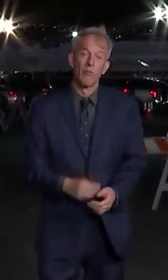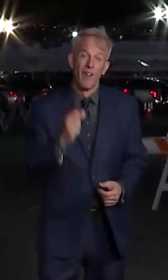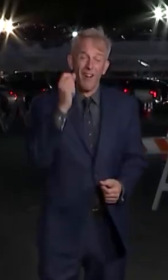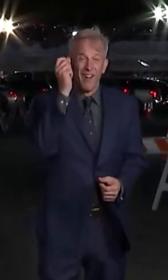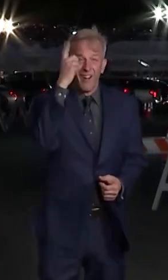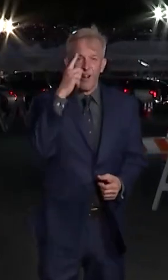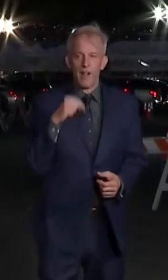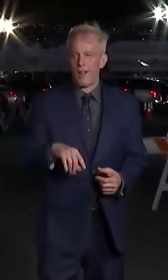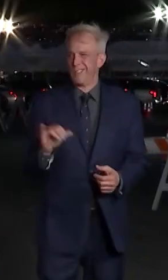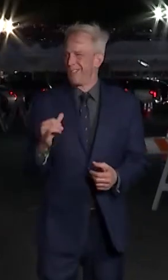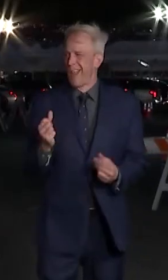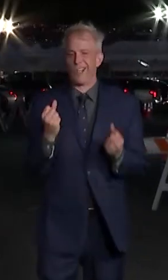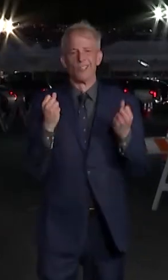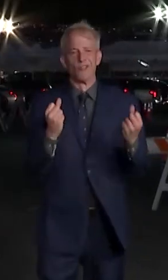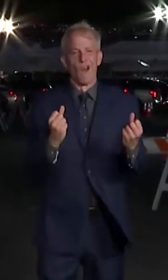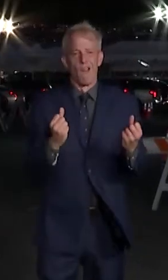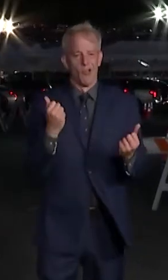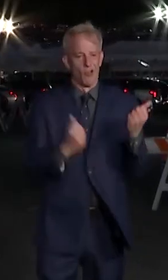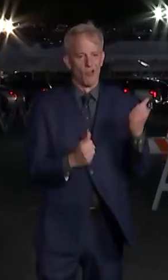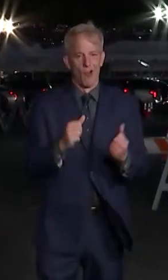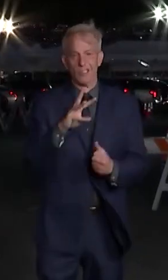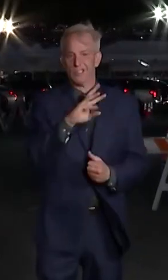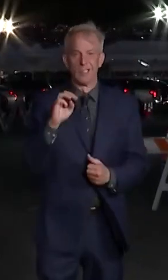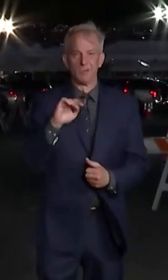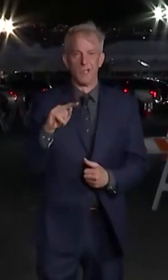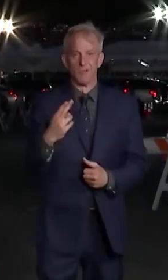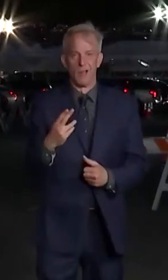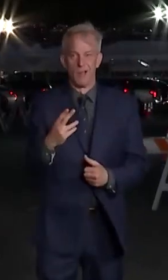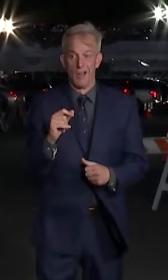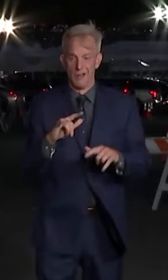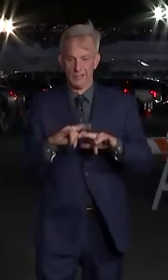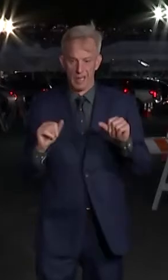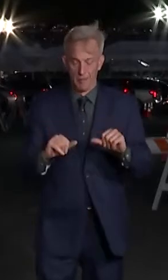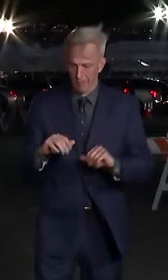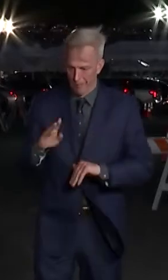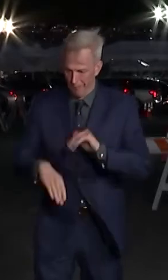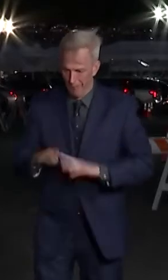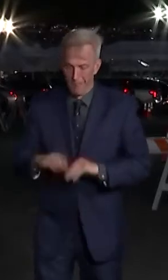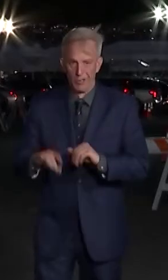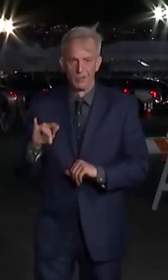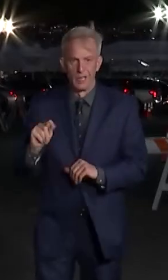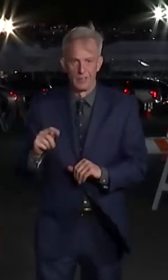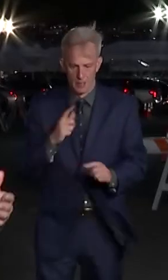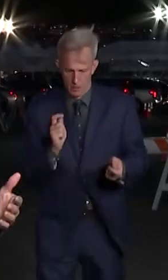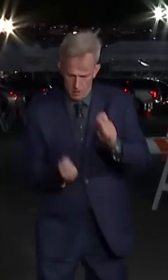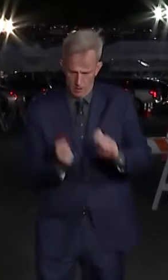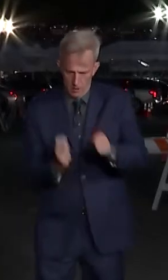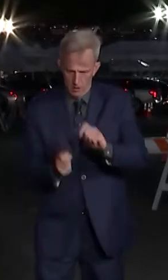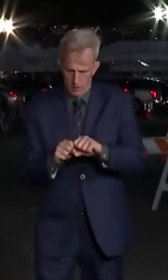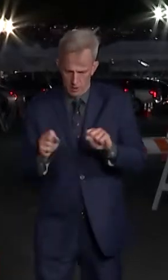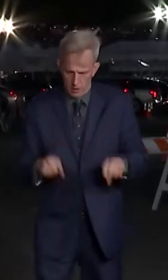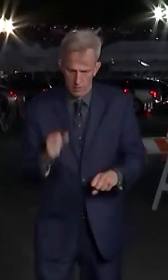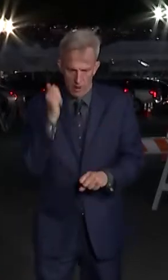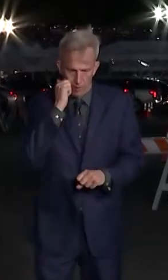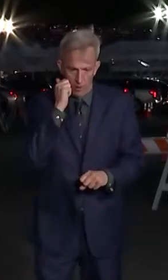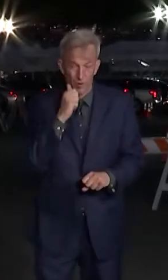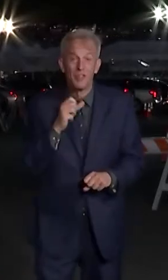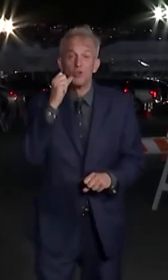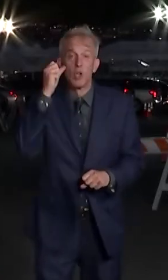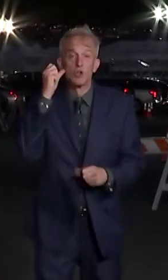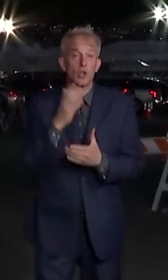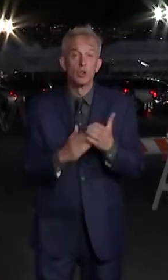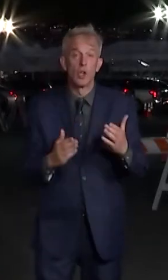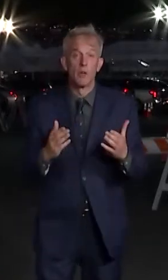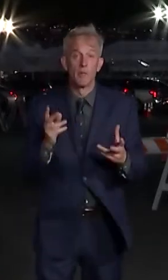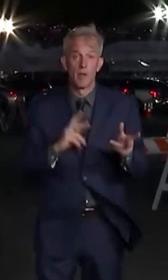60 miles an hour while building it. They're making adjustments to the system every single day. Yesterday, some of the brave folks who came forward, I